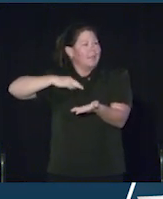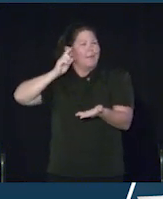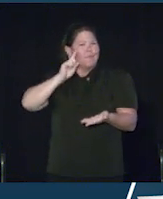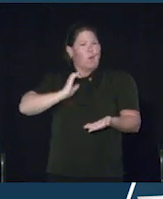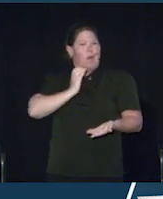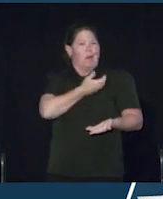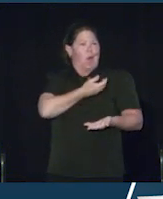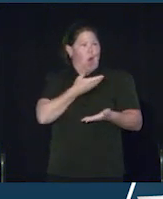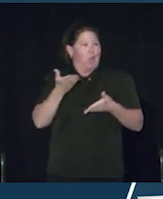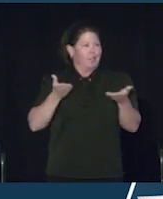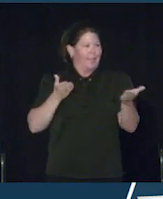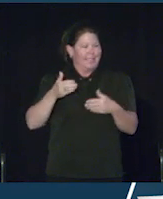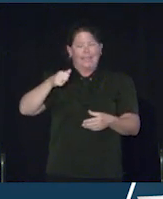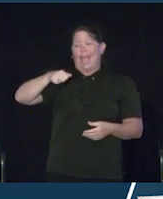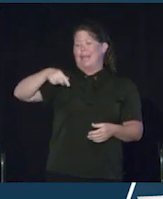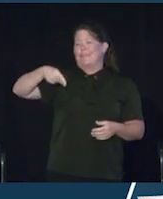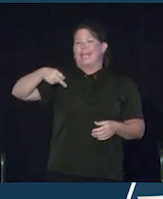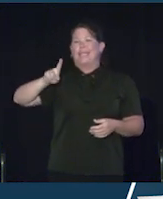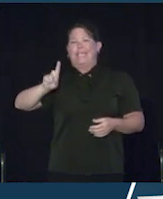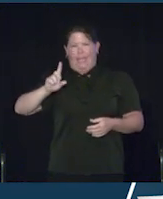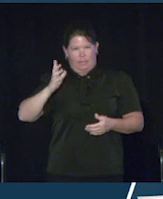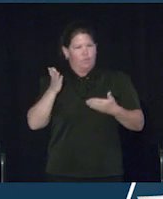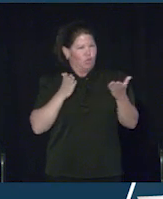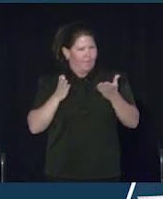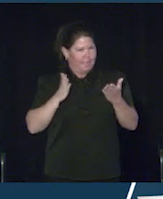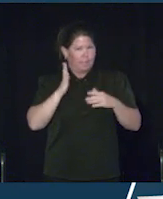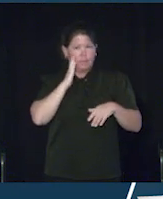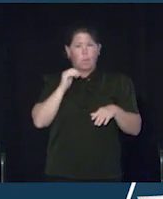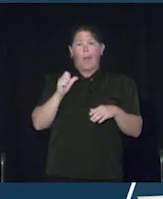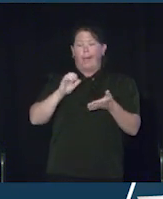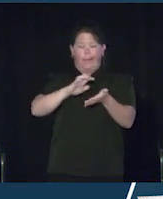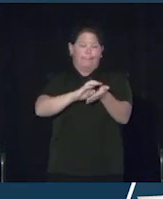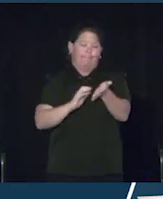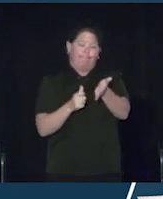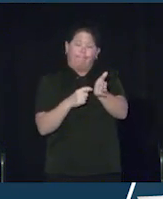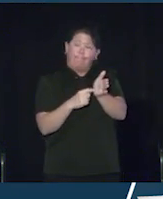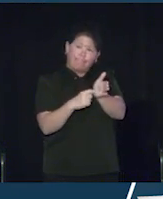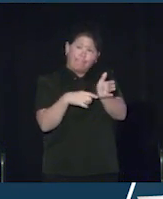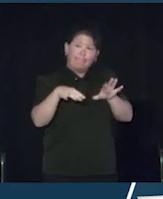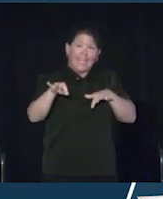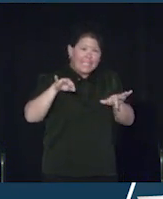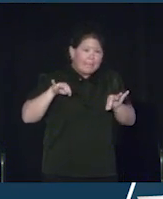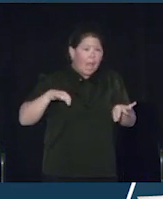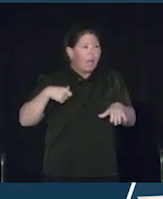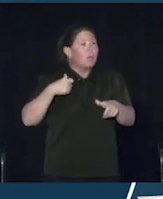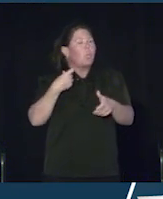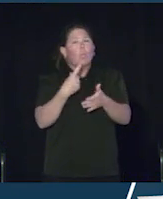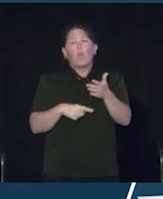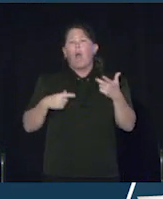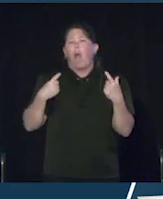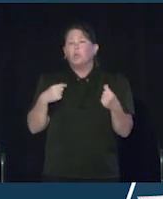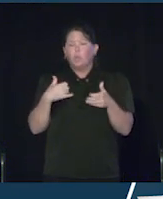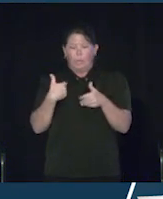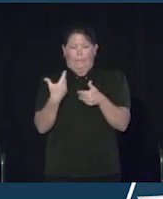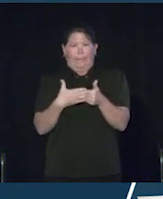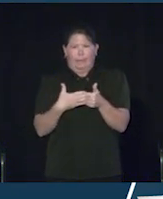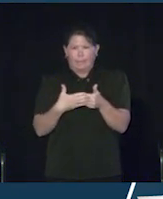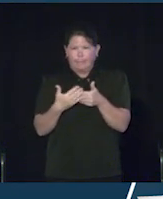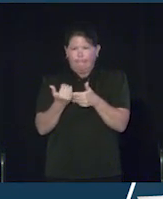course, provide information to the applicant about where, what are the next steps, what's going to happen